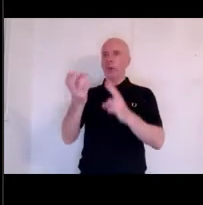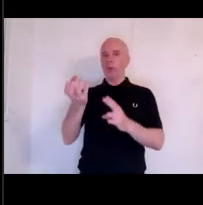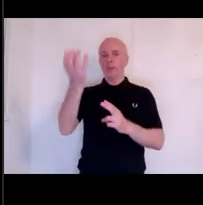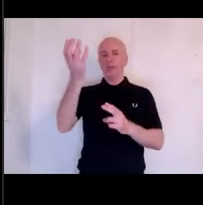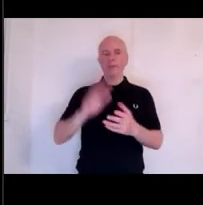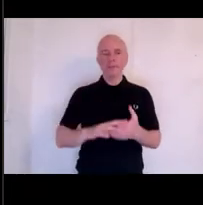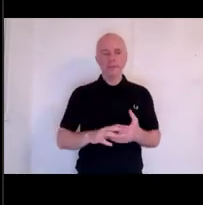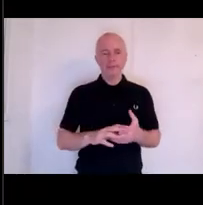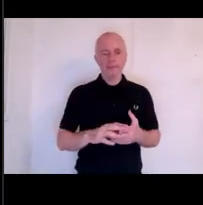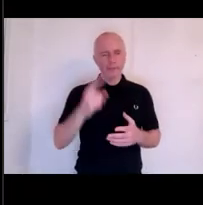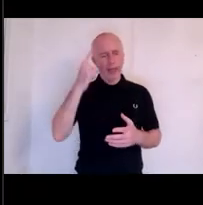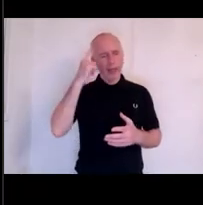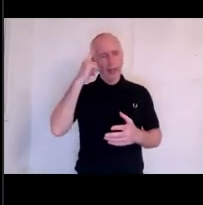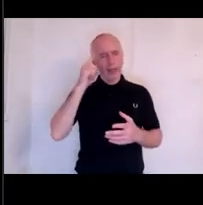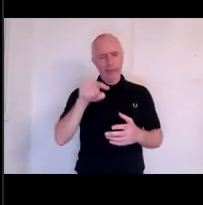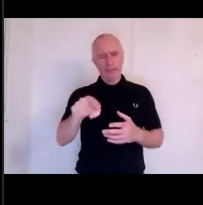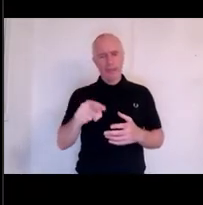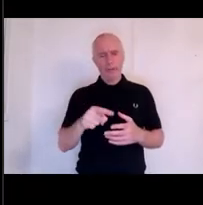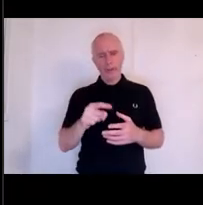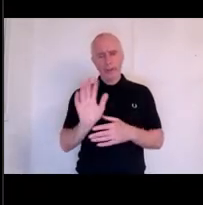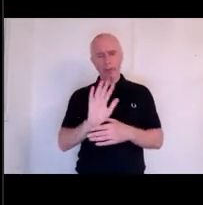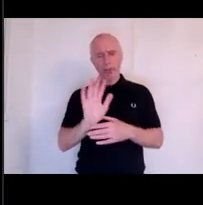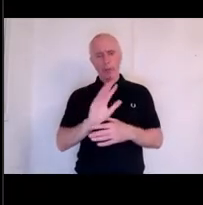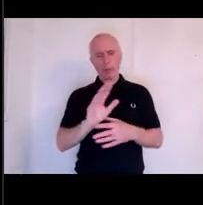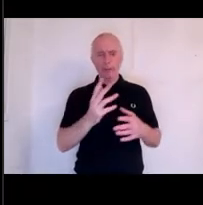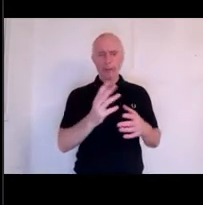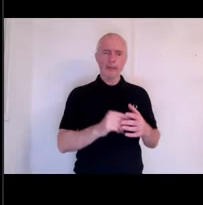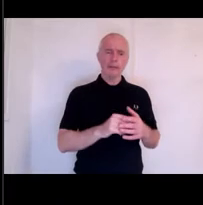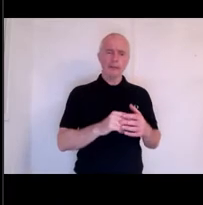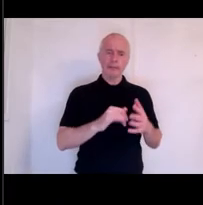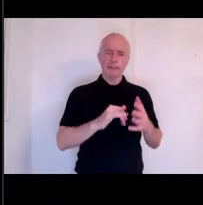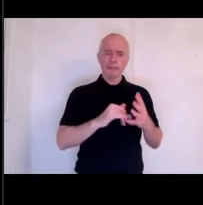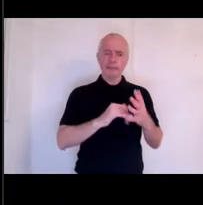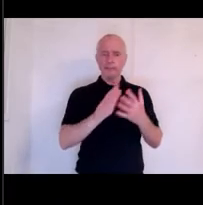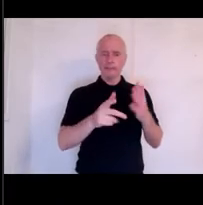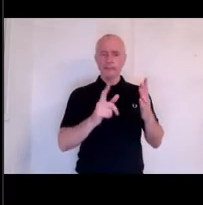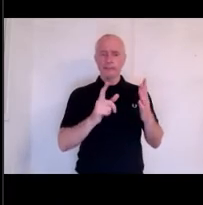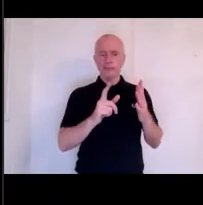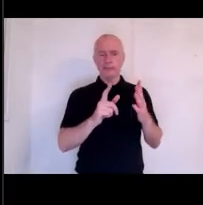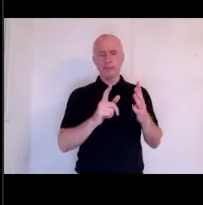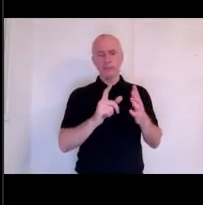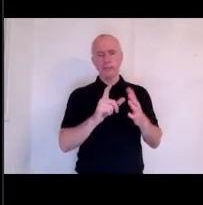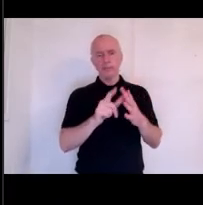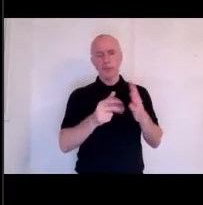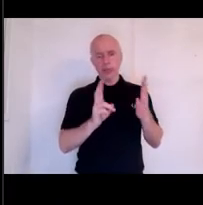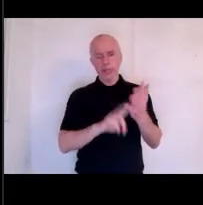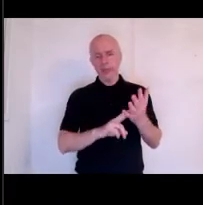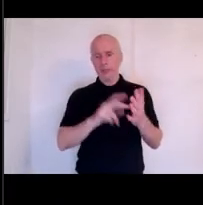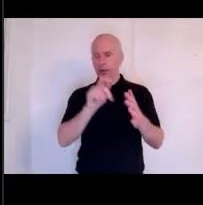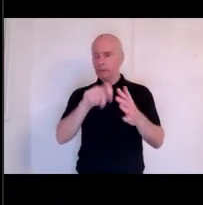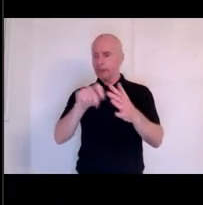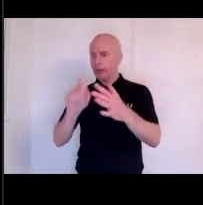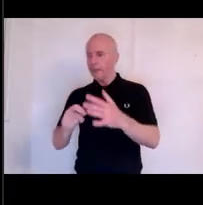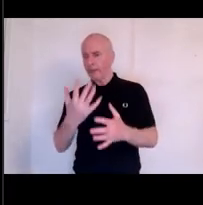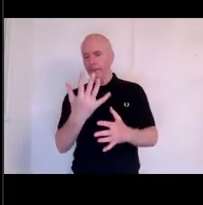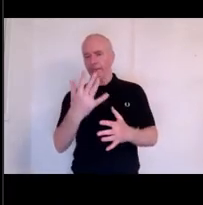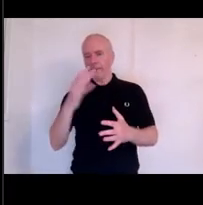about 50 smoke detectors from a smoke detector company, and the end result is the FBI coming to investigate the garage.